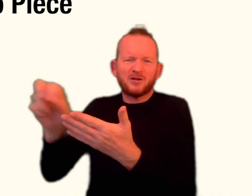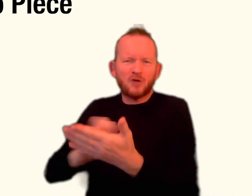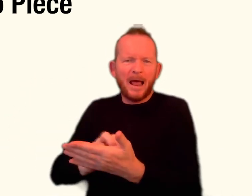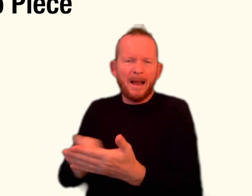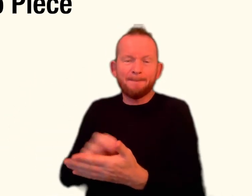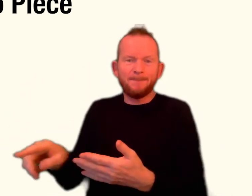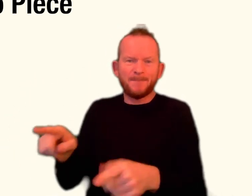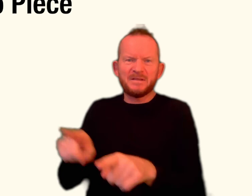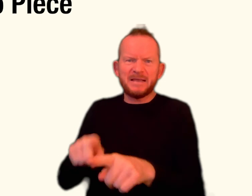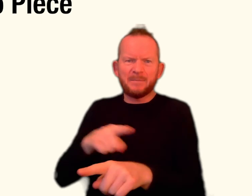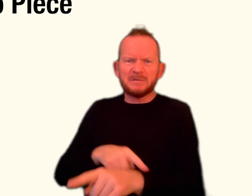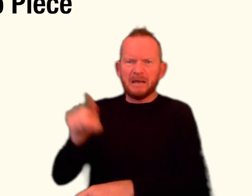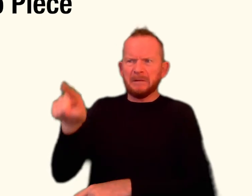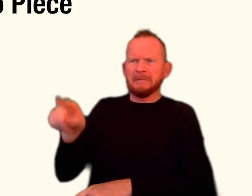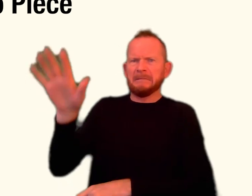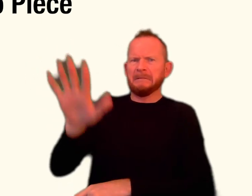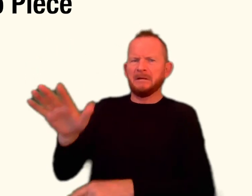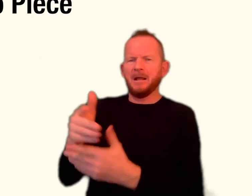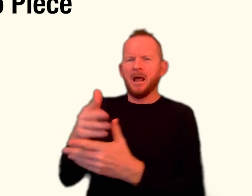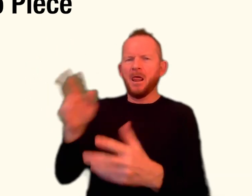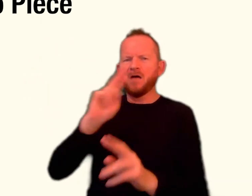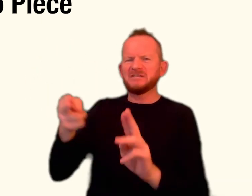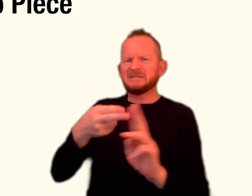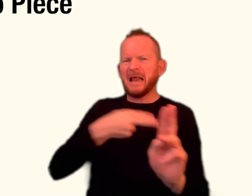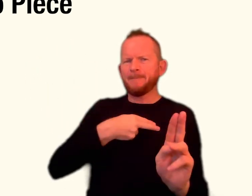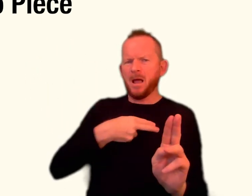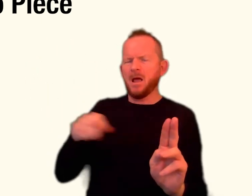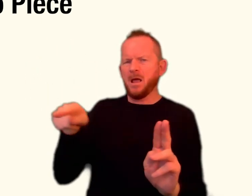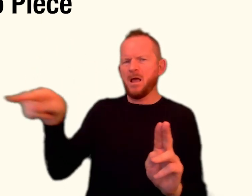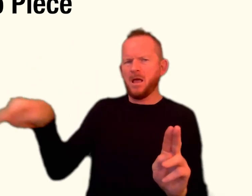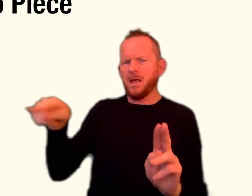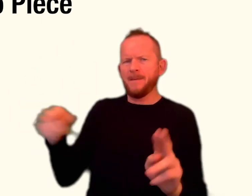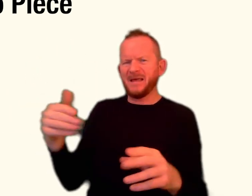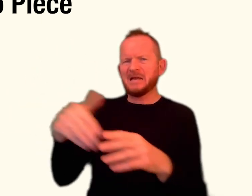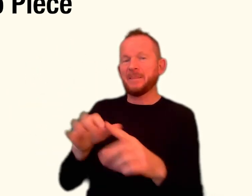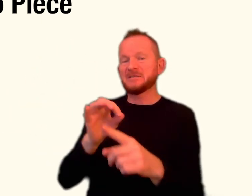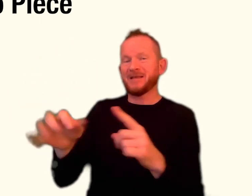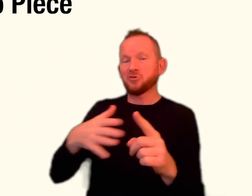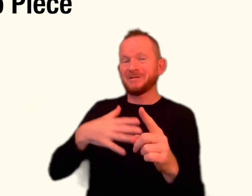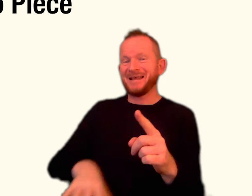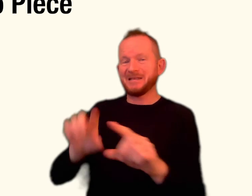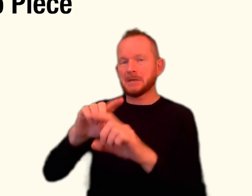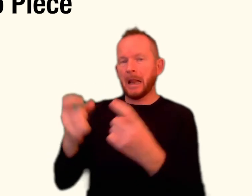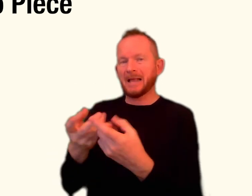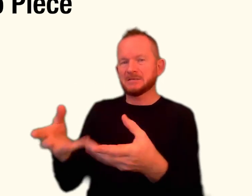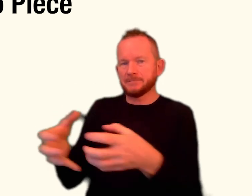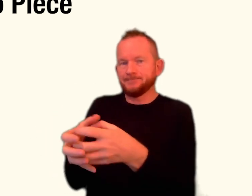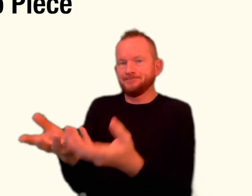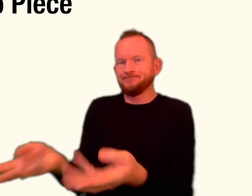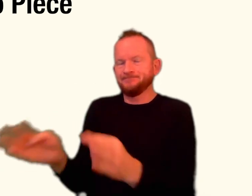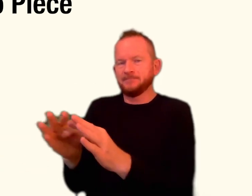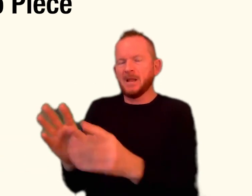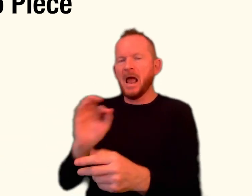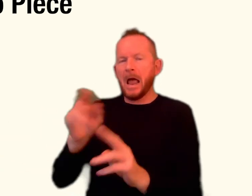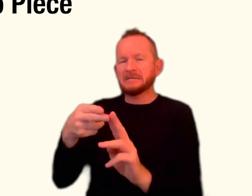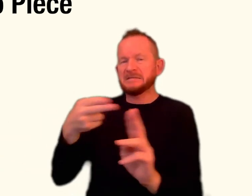at the same time there was a lot of stigma with being in the special needs class, and I had